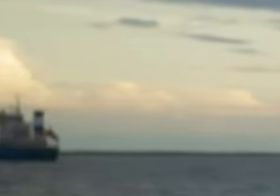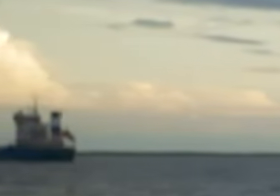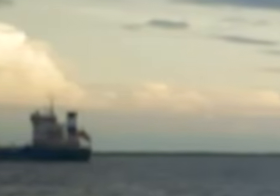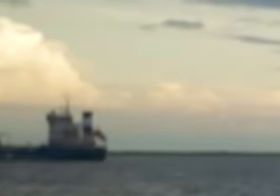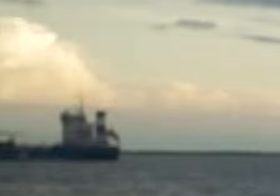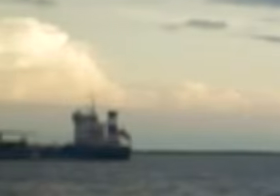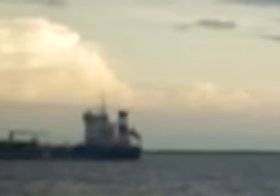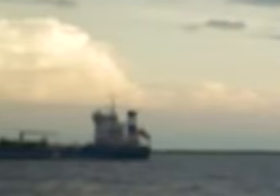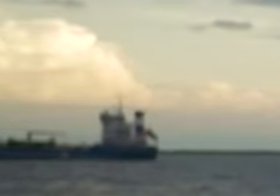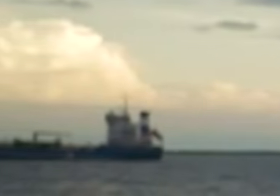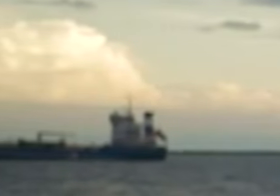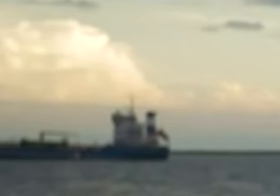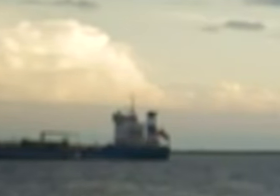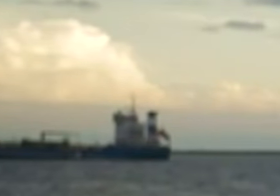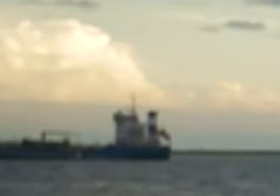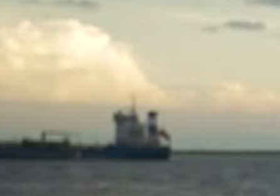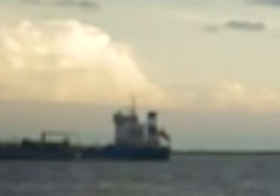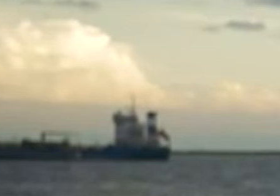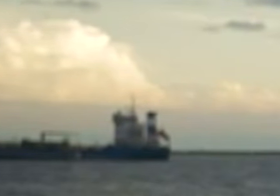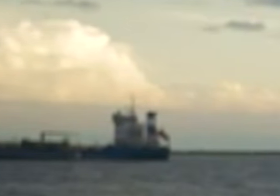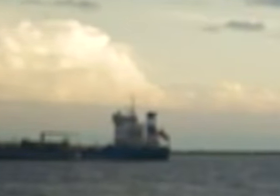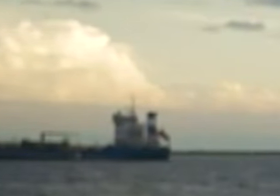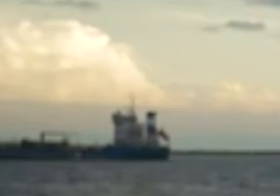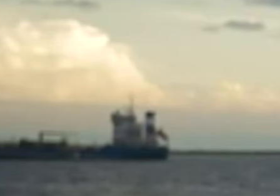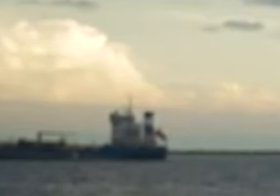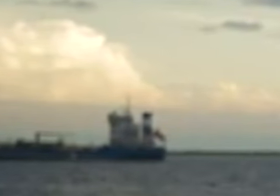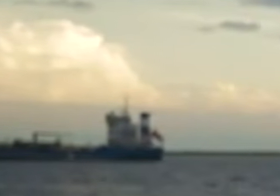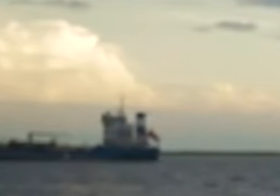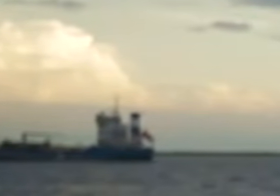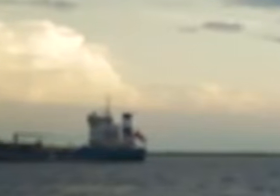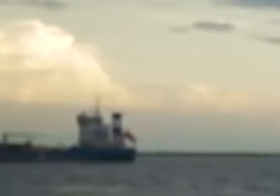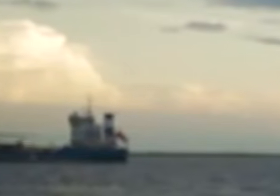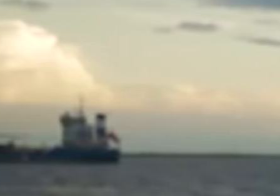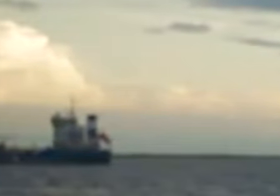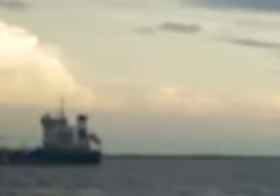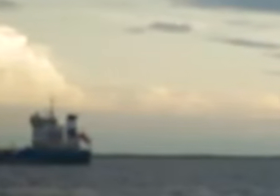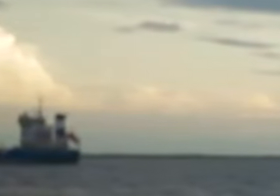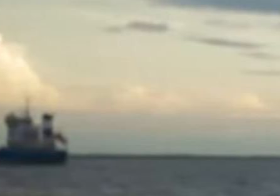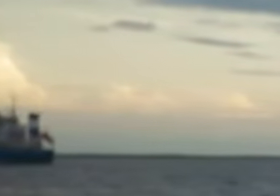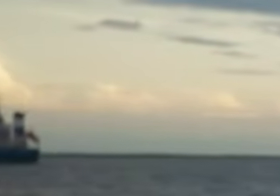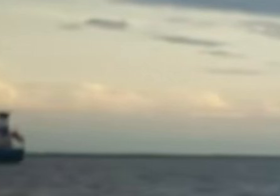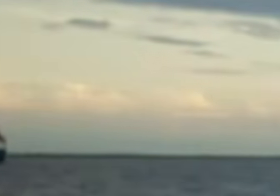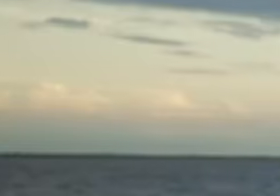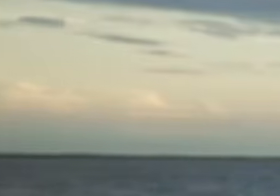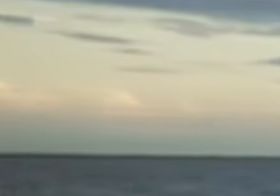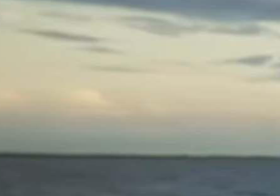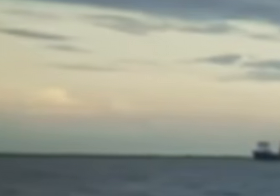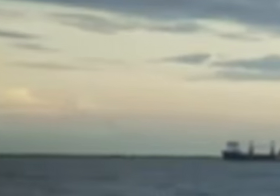da. Here is a real story